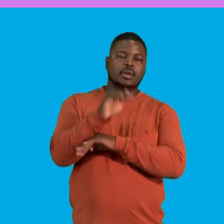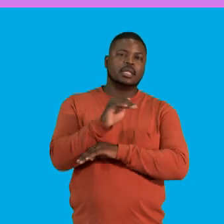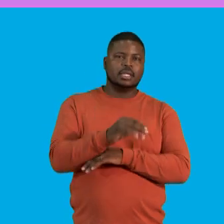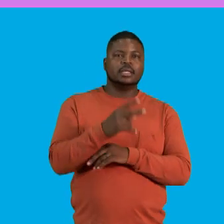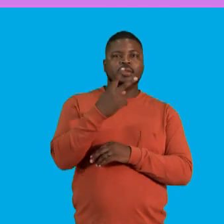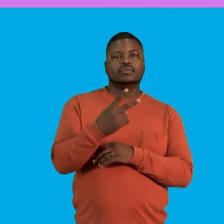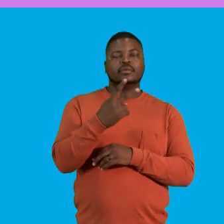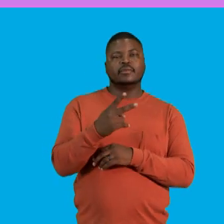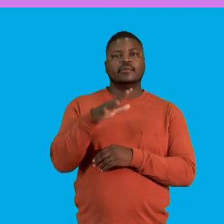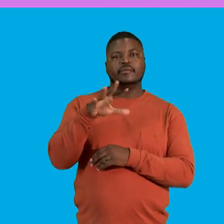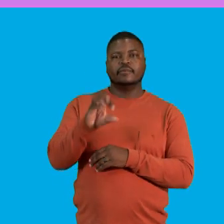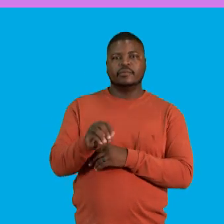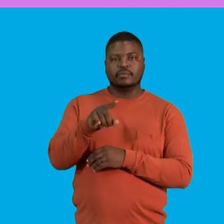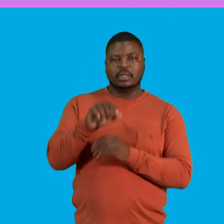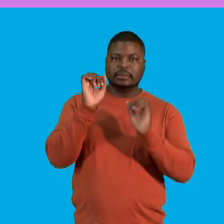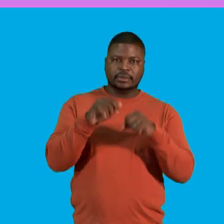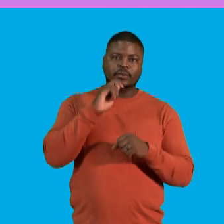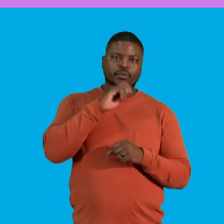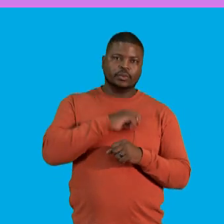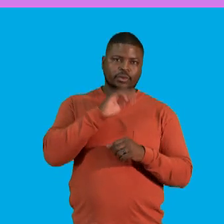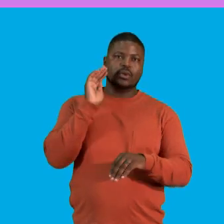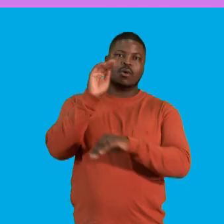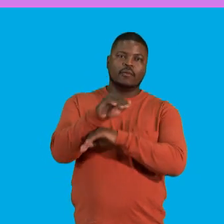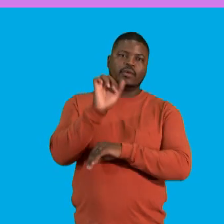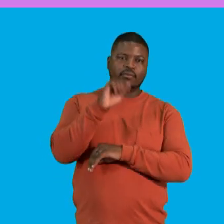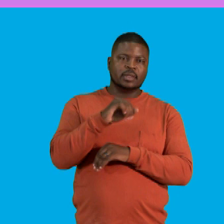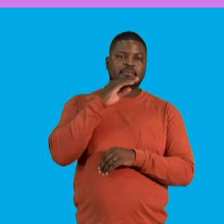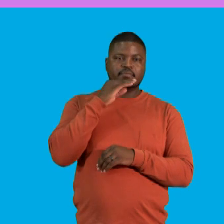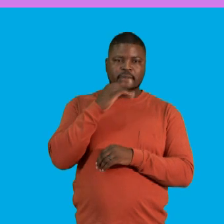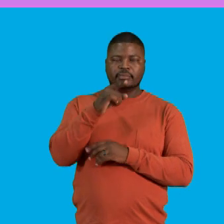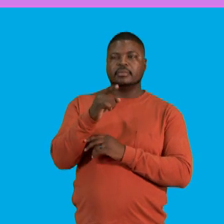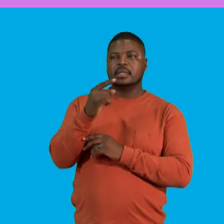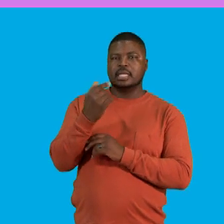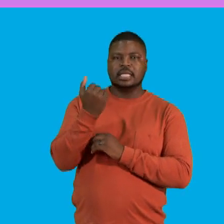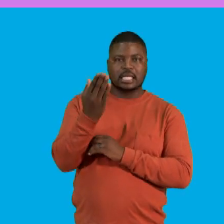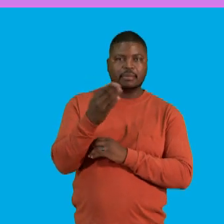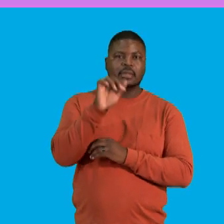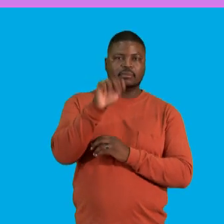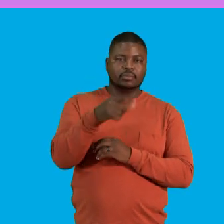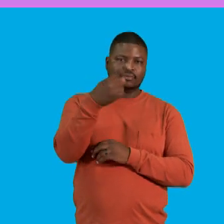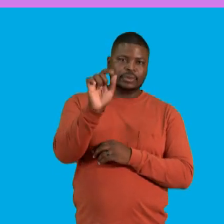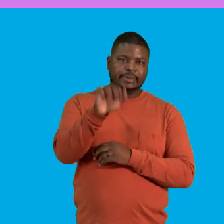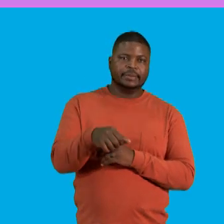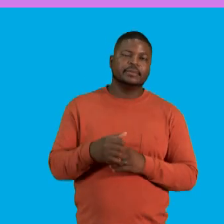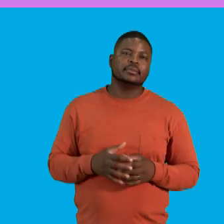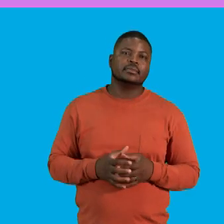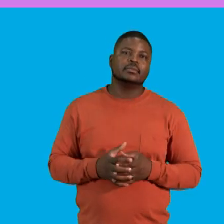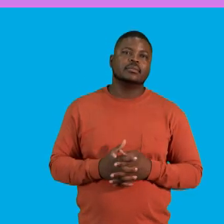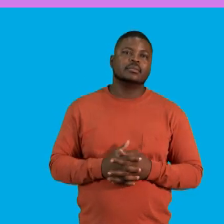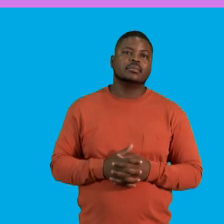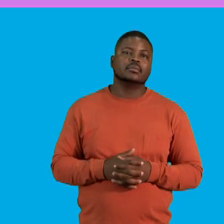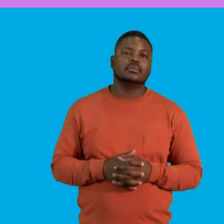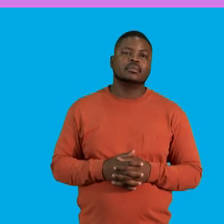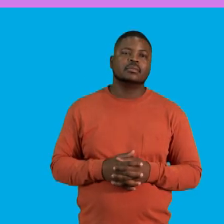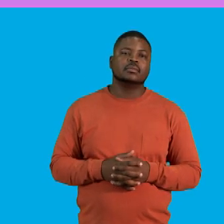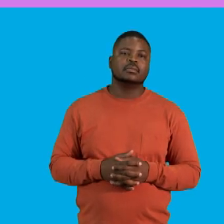than 250. It is actually more than 250. Therefore, her claim is valid. Her claim is